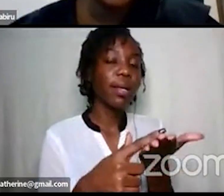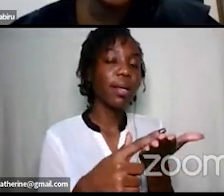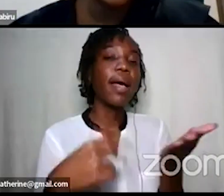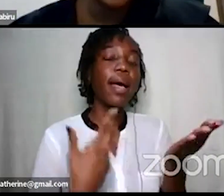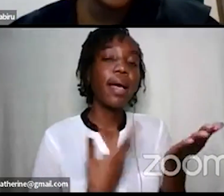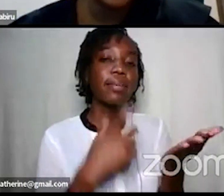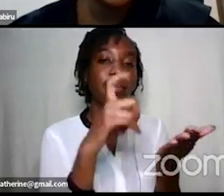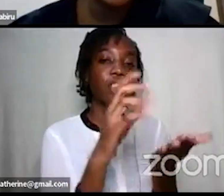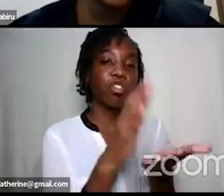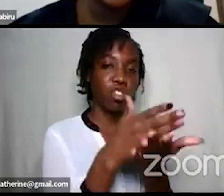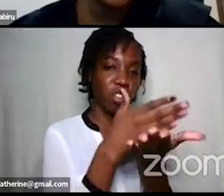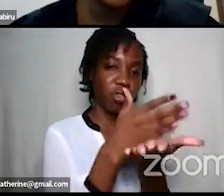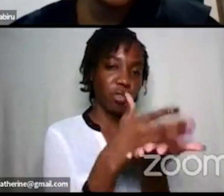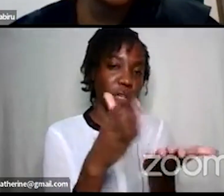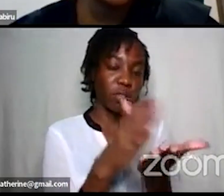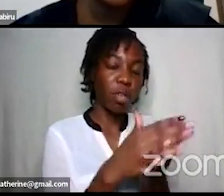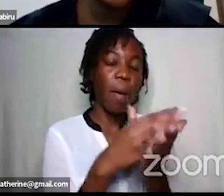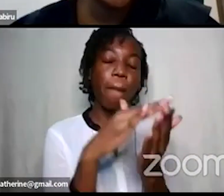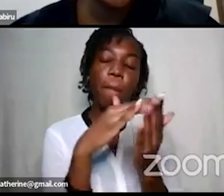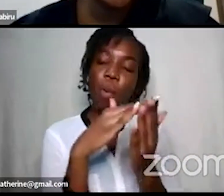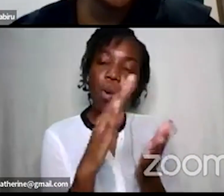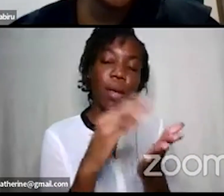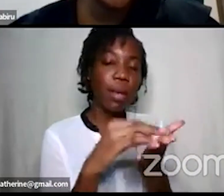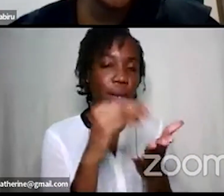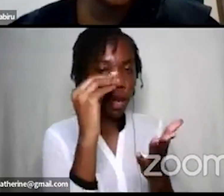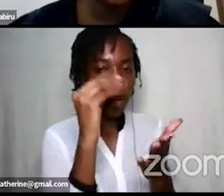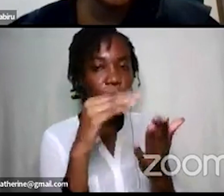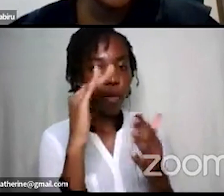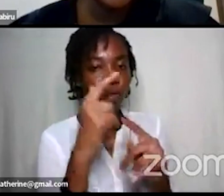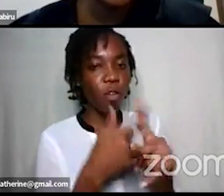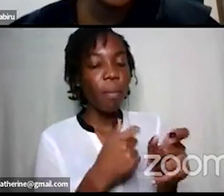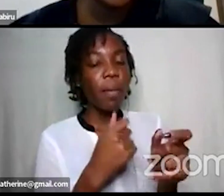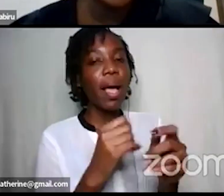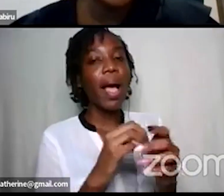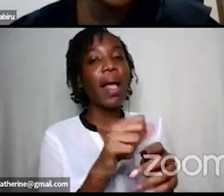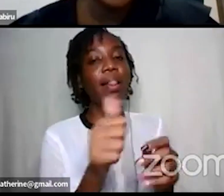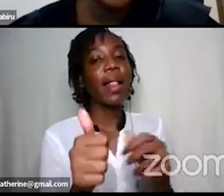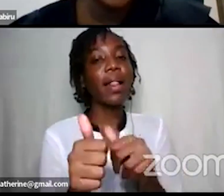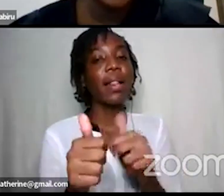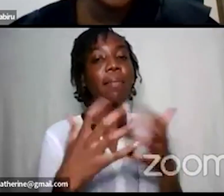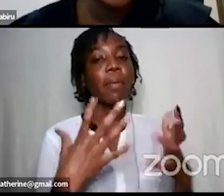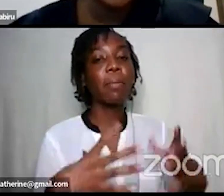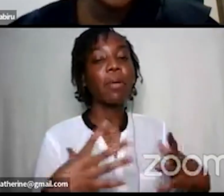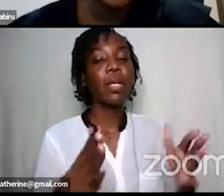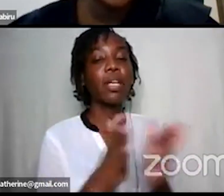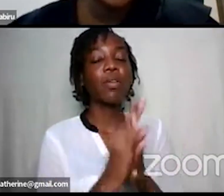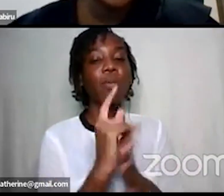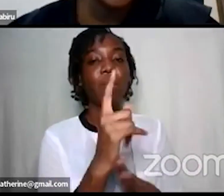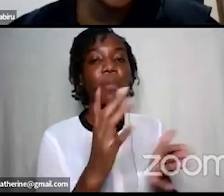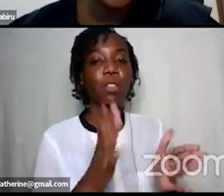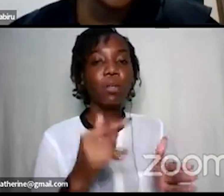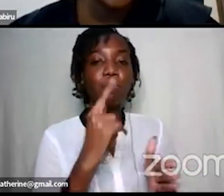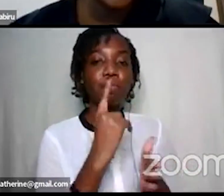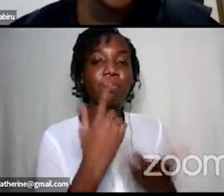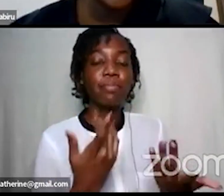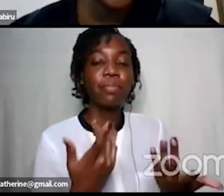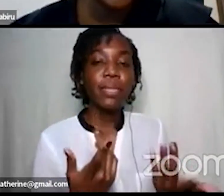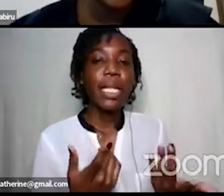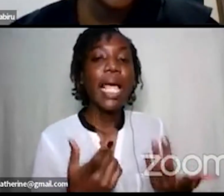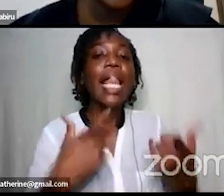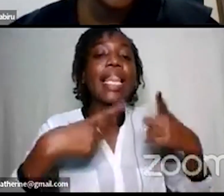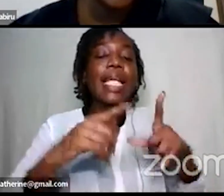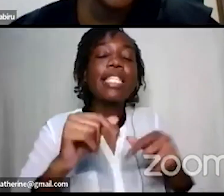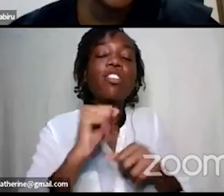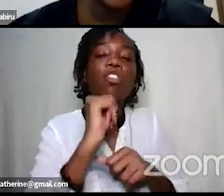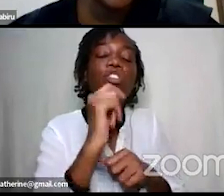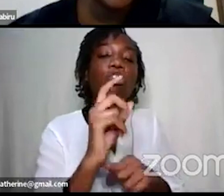share more, get to learn more from others. And as one of us has mentioned, let's not use